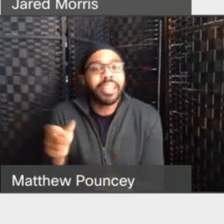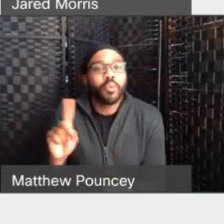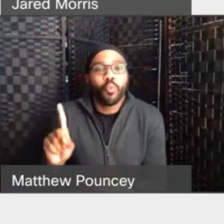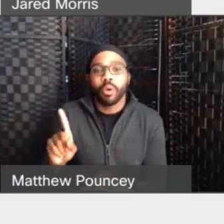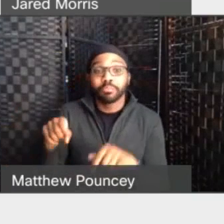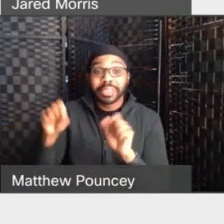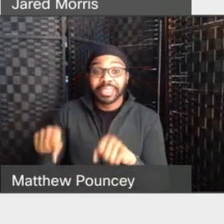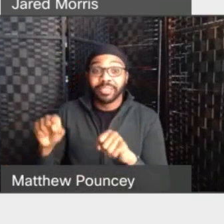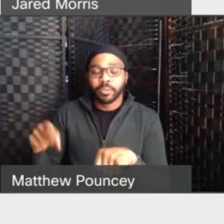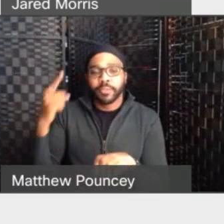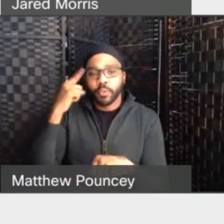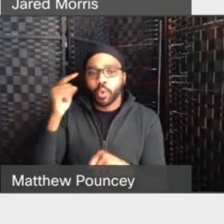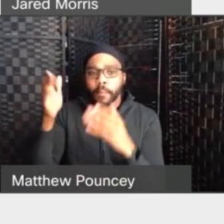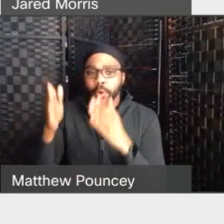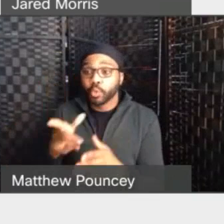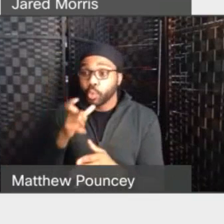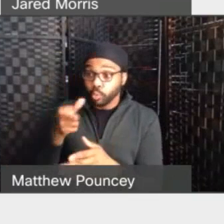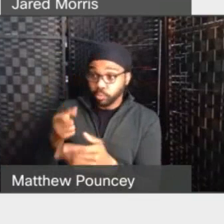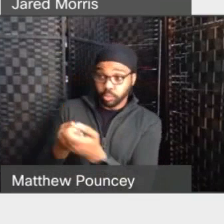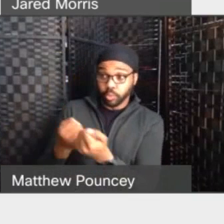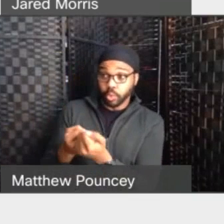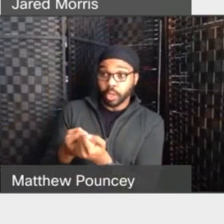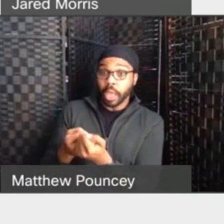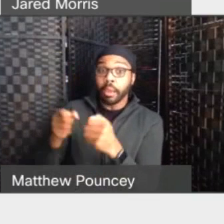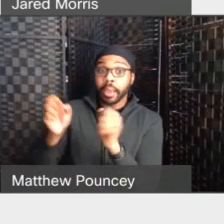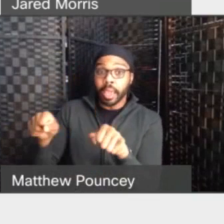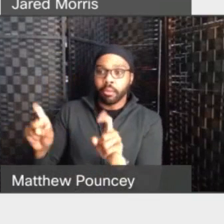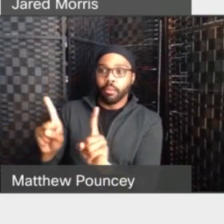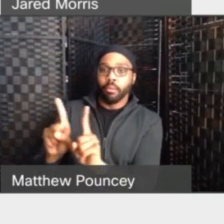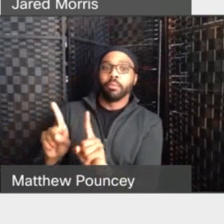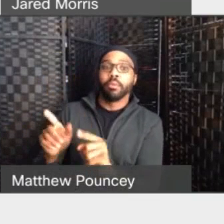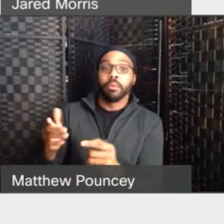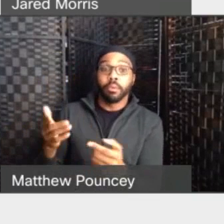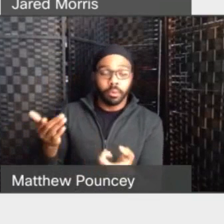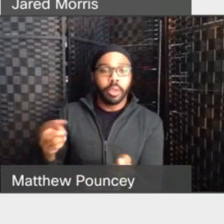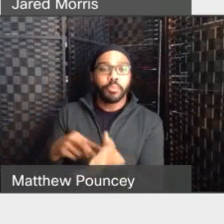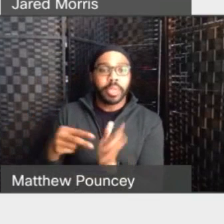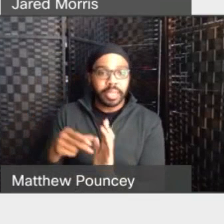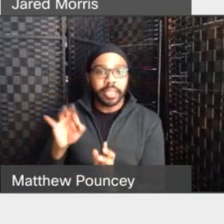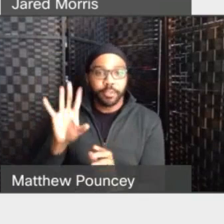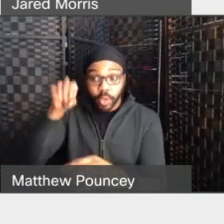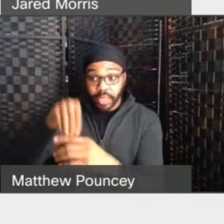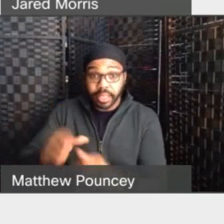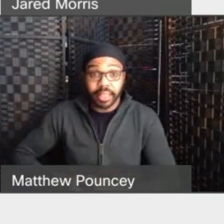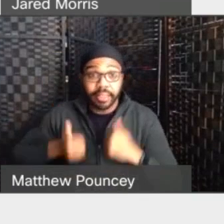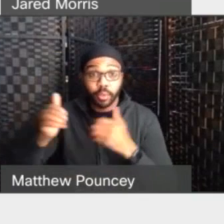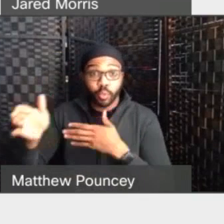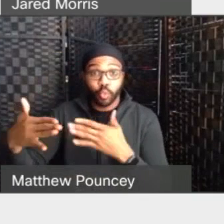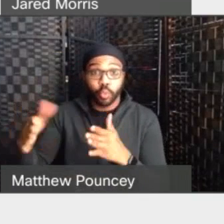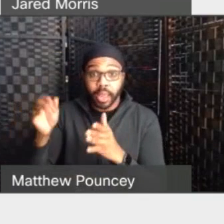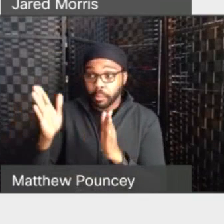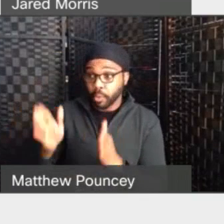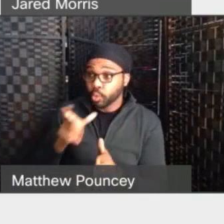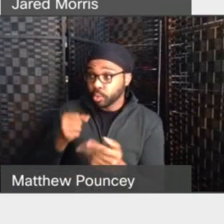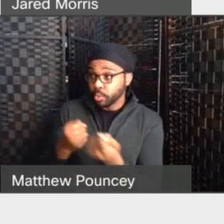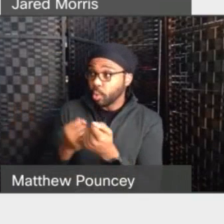potential for person-supported or patient encounters. So essentially, if you're in the living room and person-supported can enter that